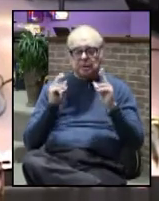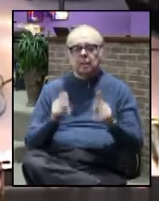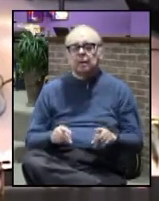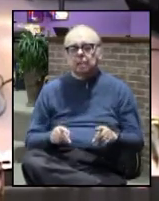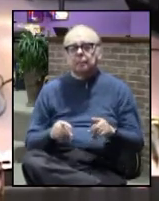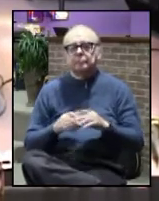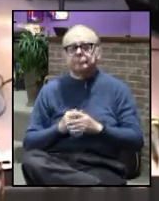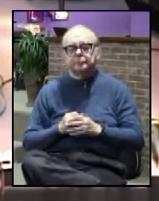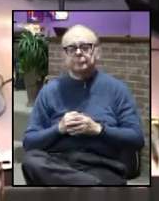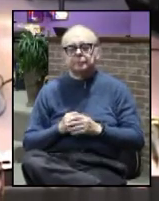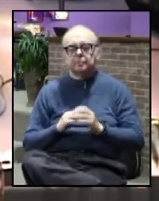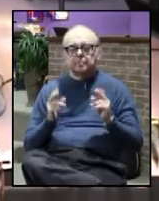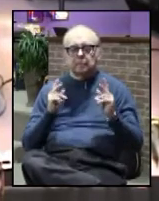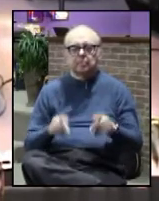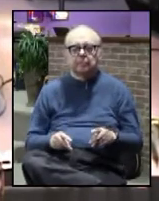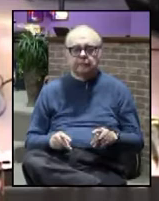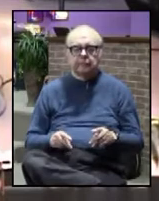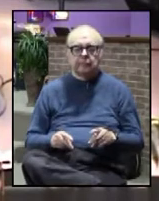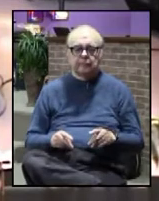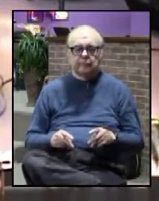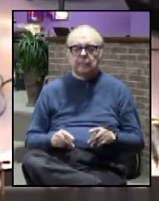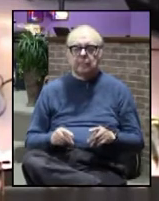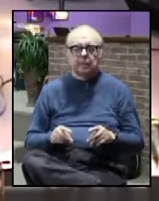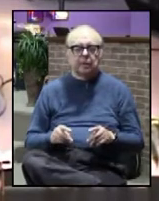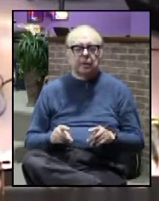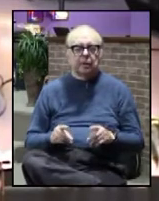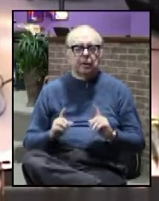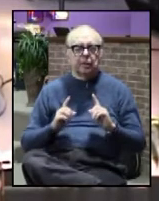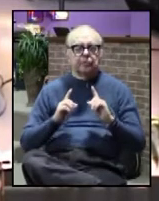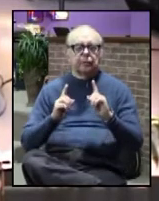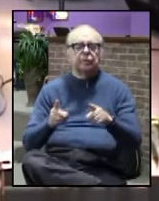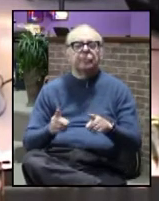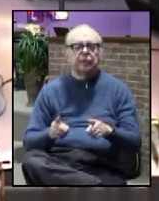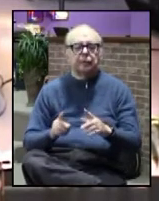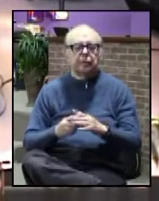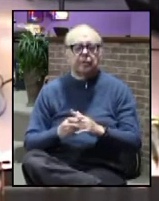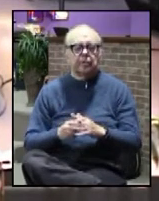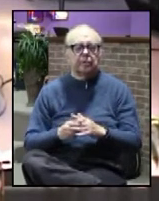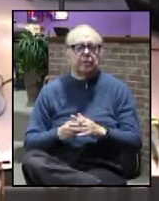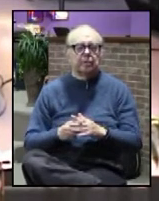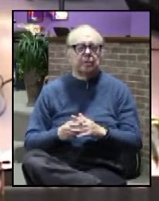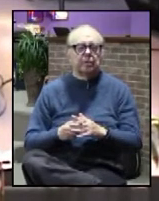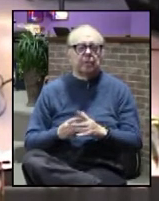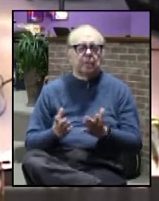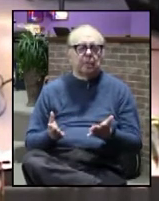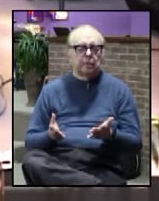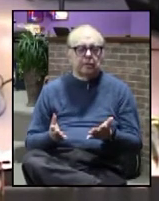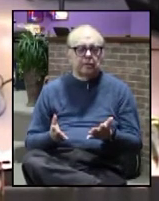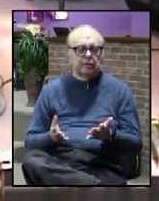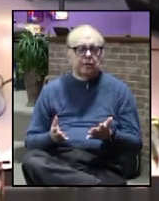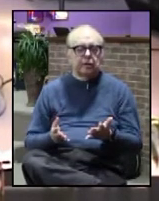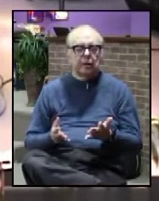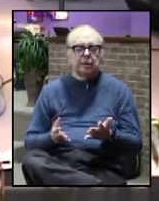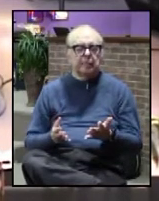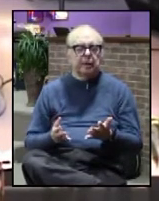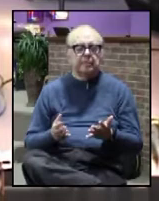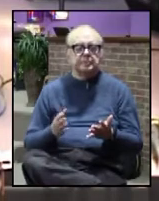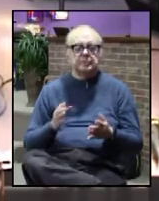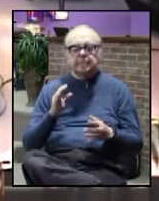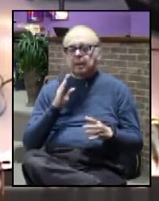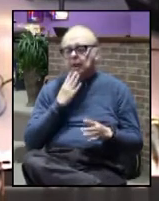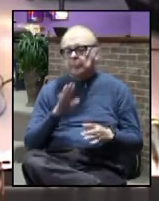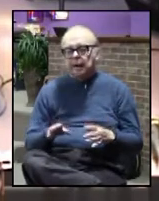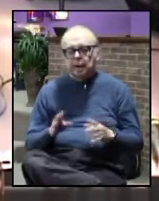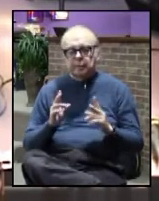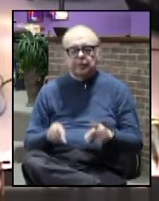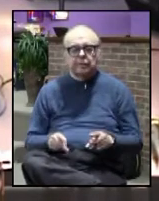one sets out to bury themselves in debt. No one sets out to be an alcoholic. No one sets